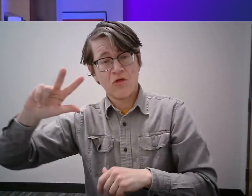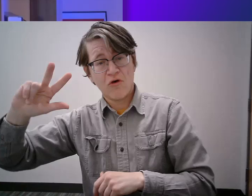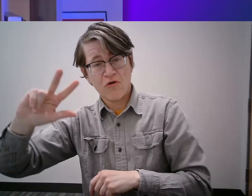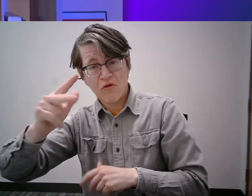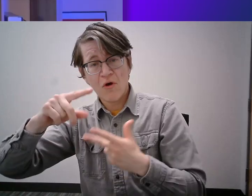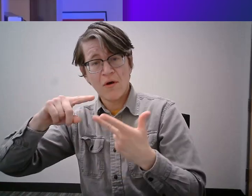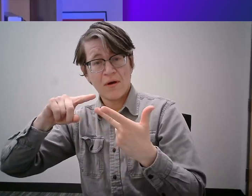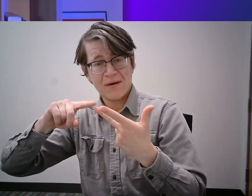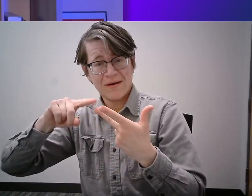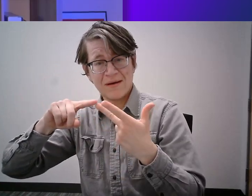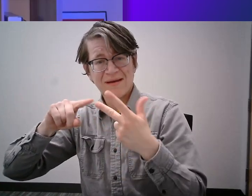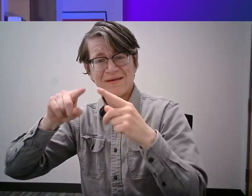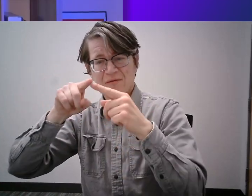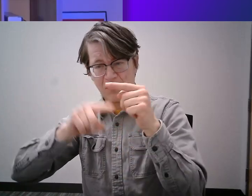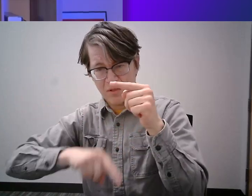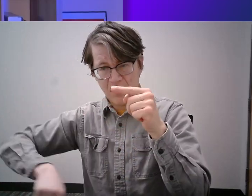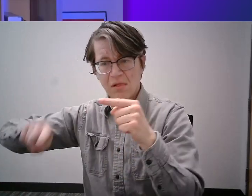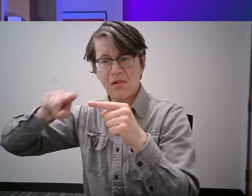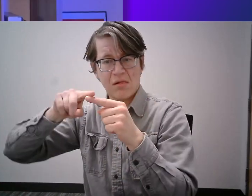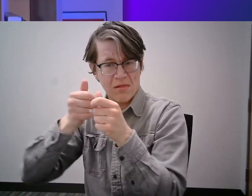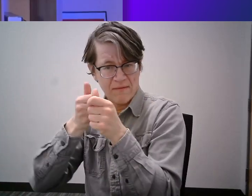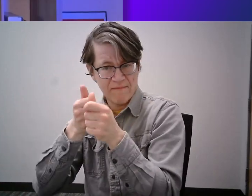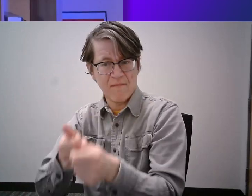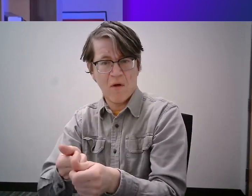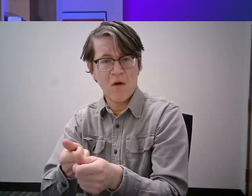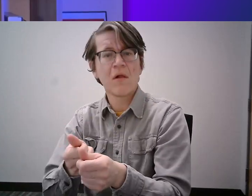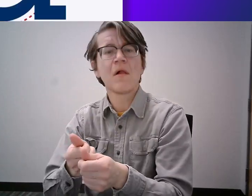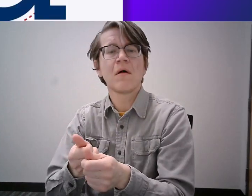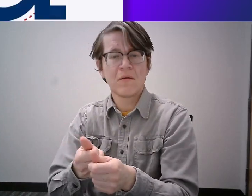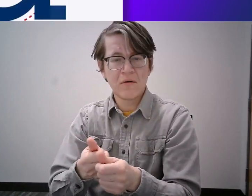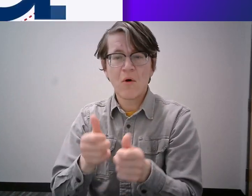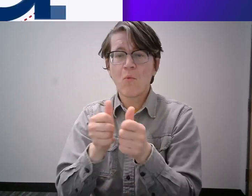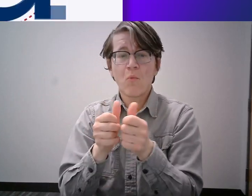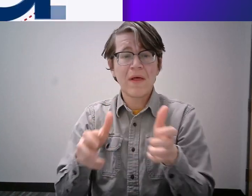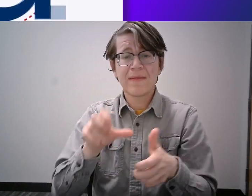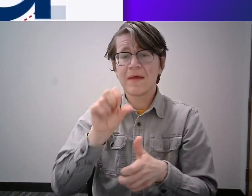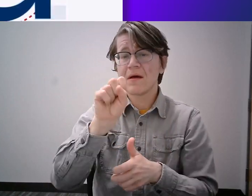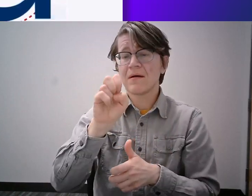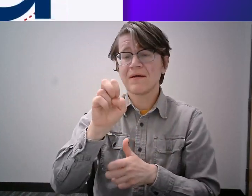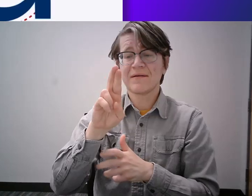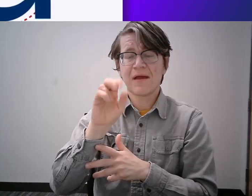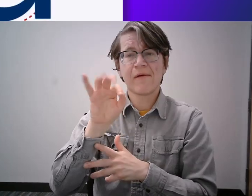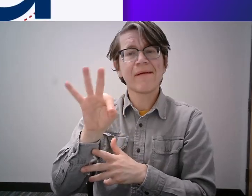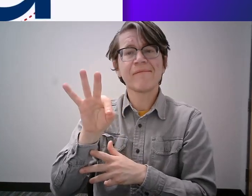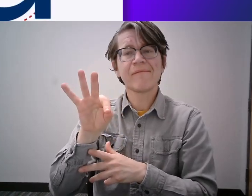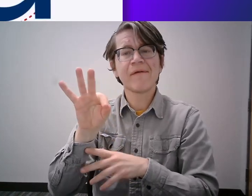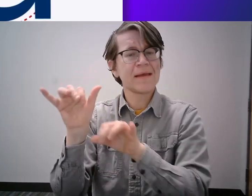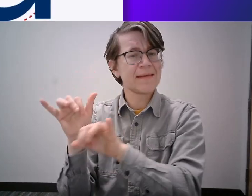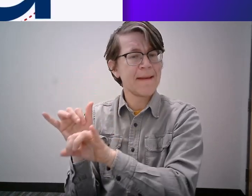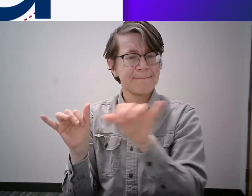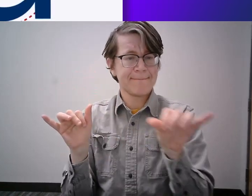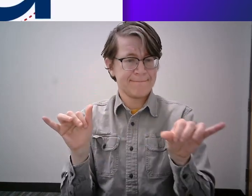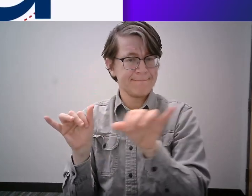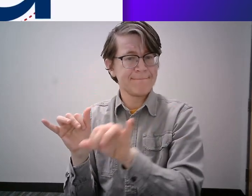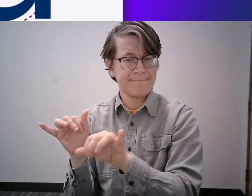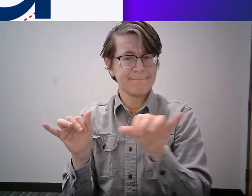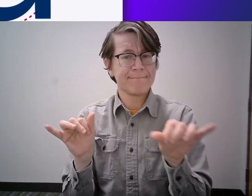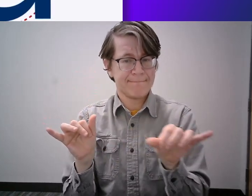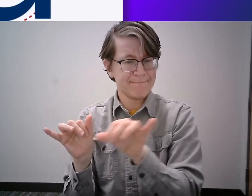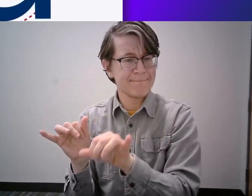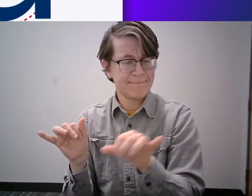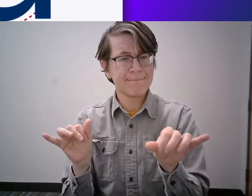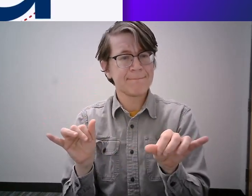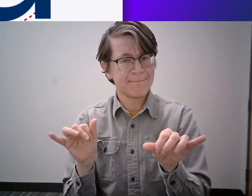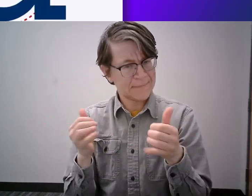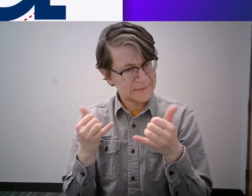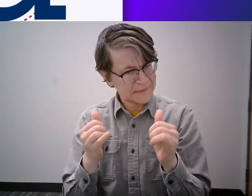model still exists when you remove the serifs, and you only see it in sans serif style. It's